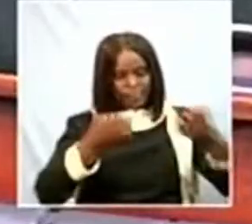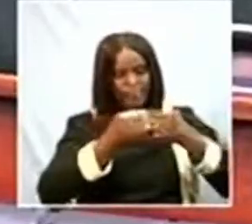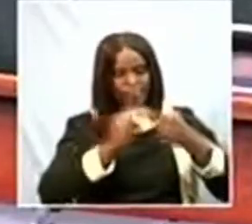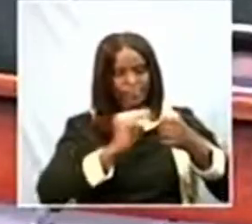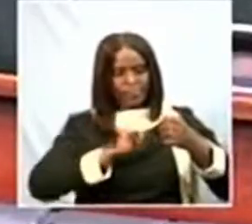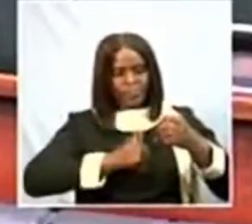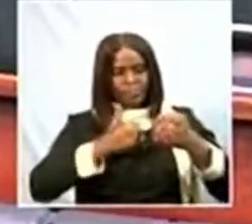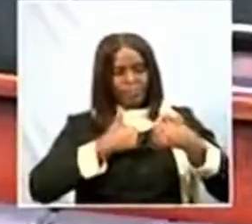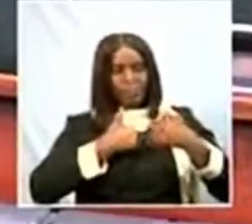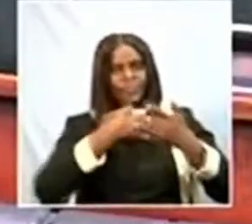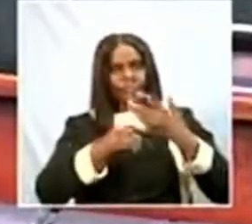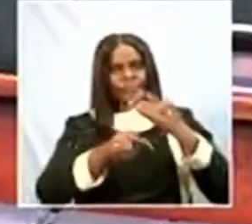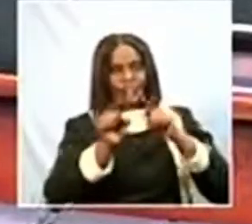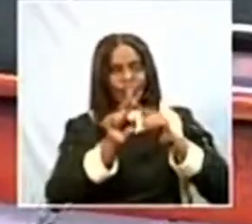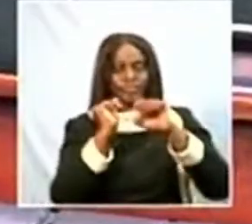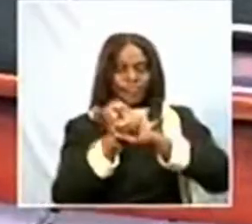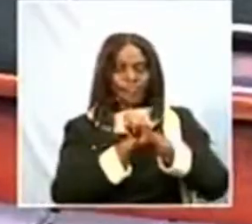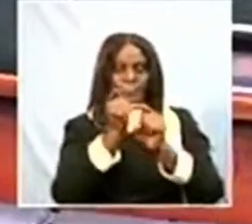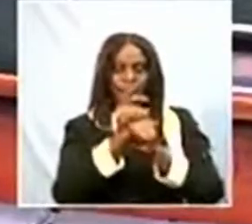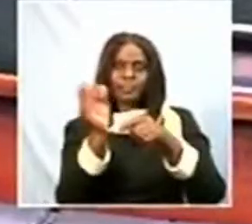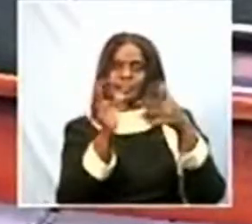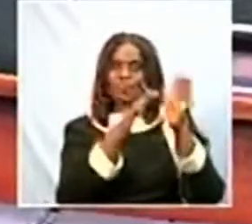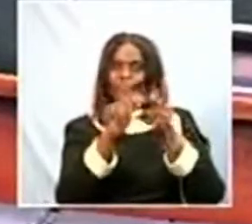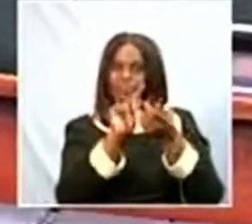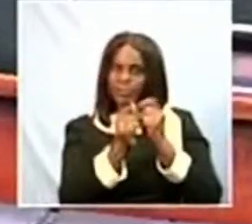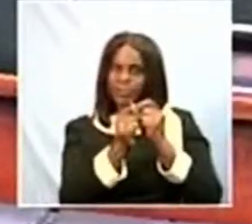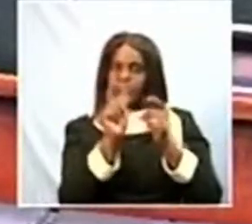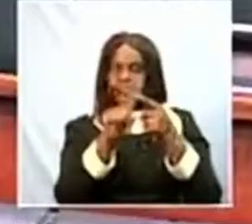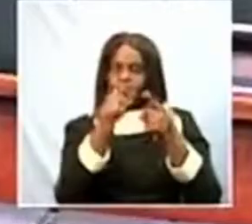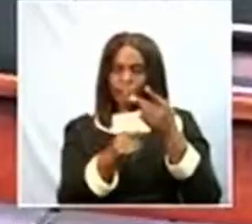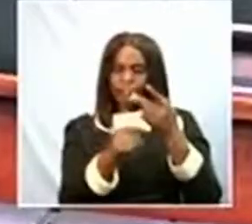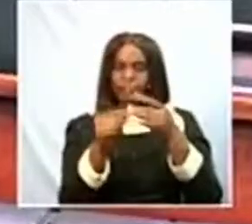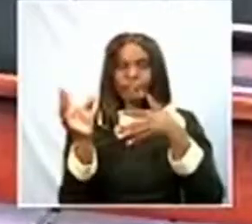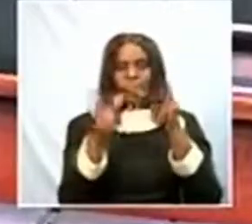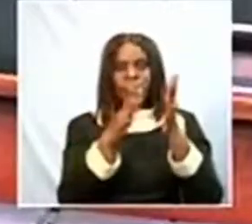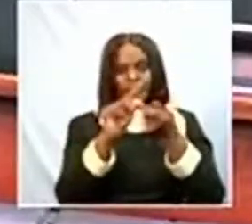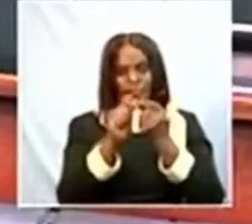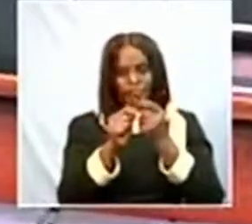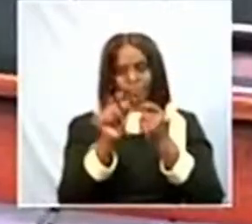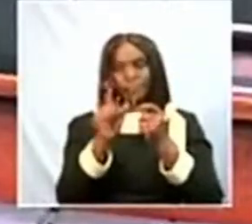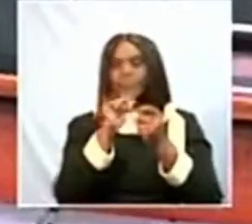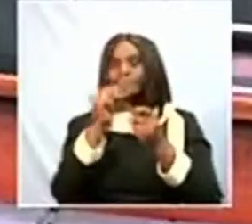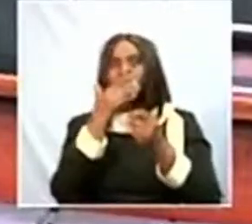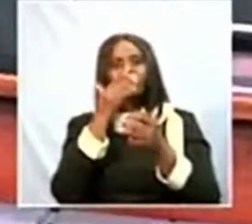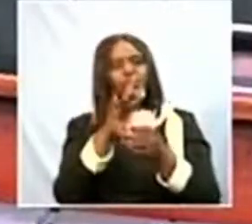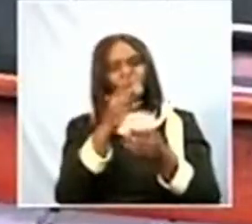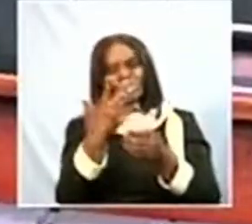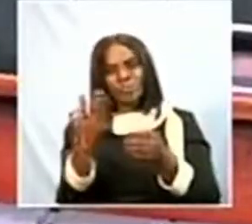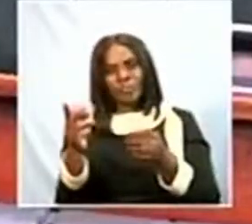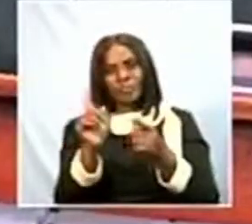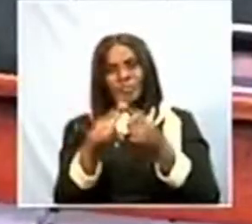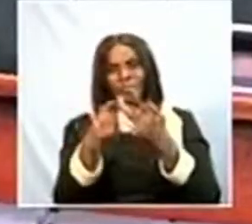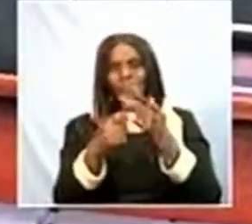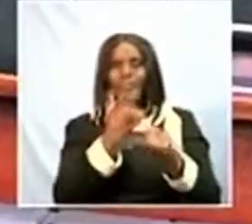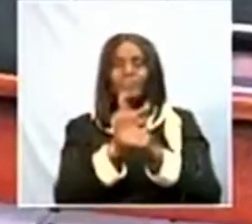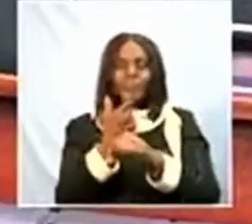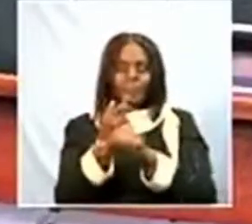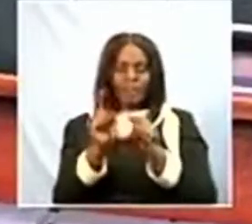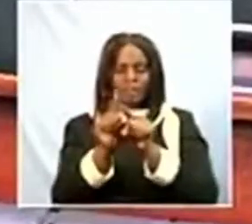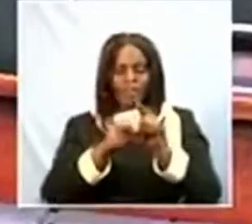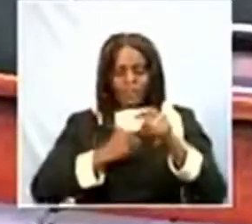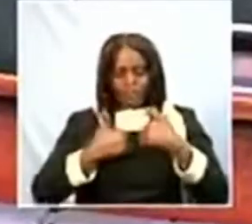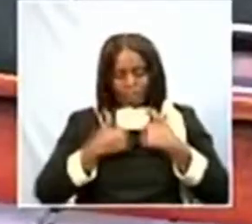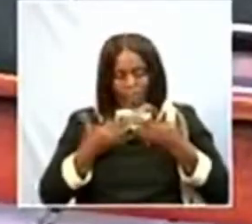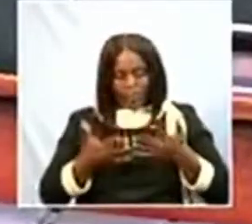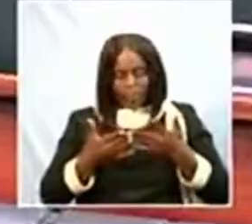to stand up tall and defend it from climate change. Climate change is no longer a distant threat, but a harsh reality, and we are here